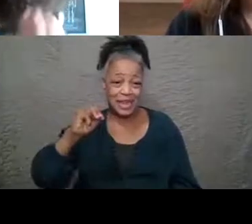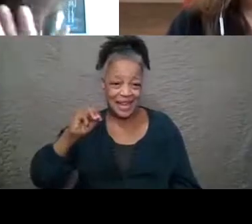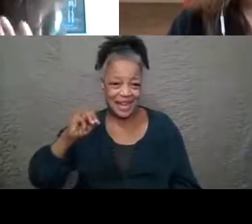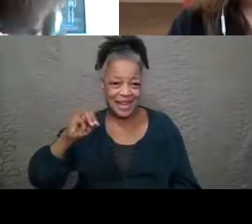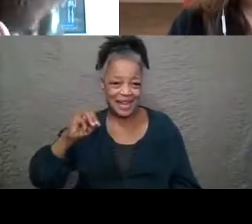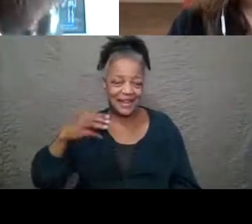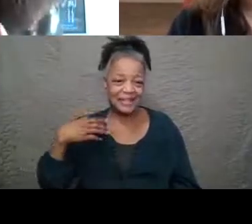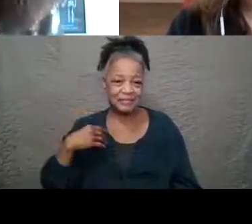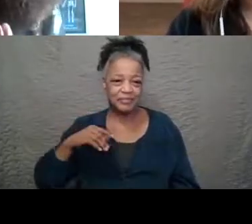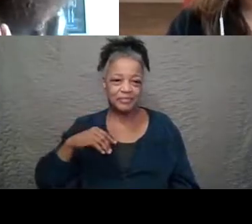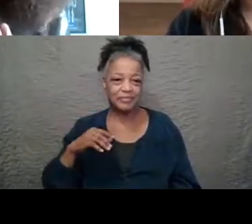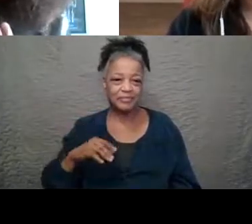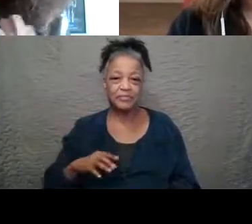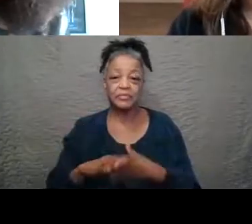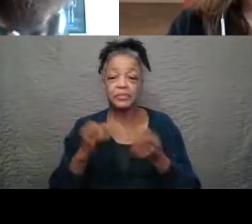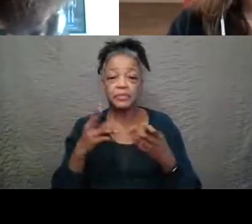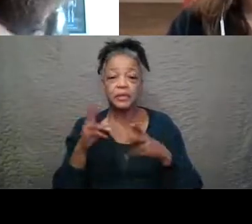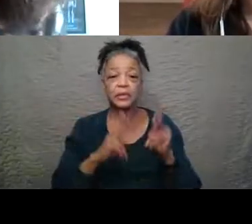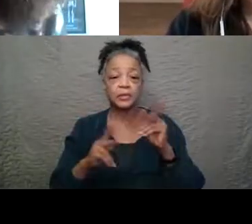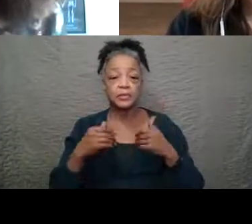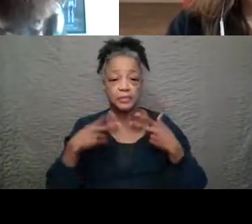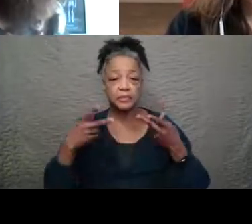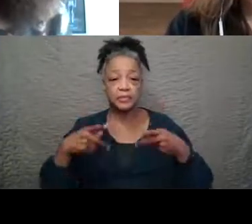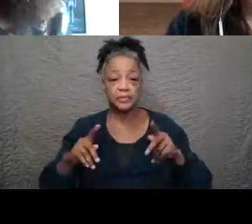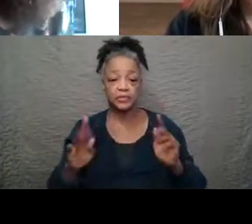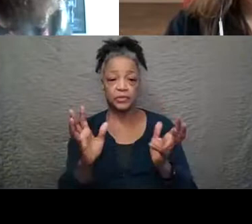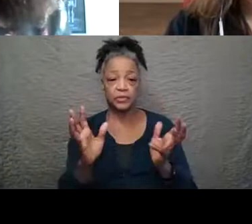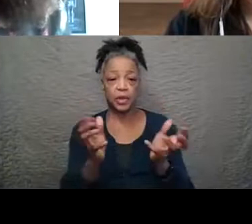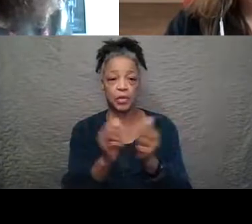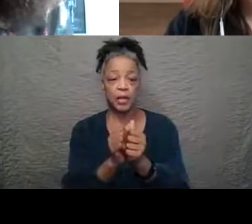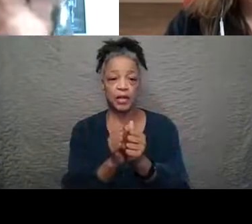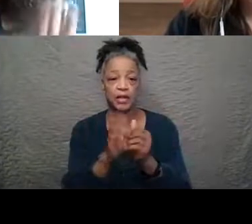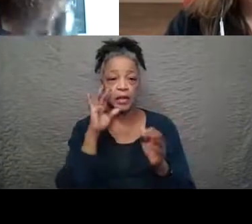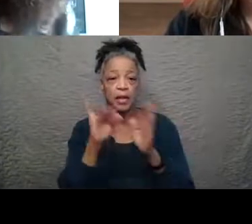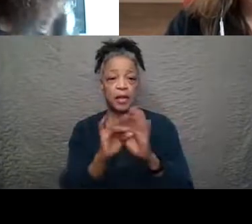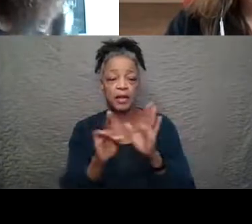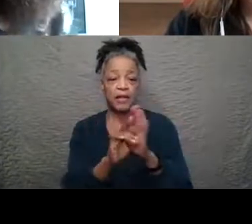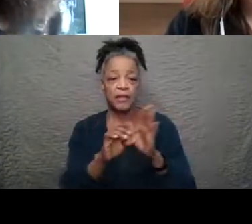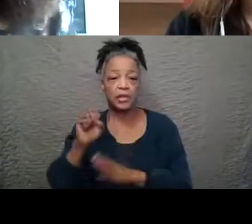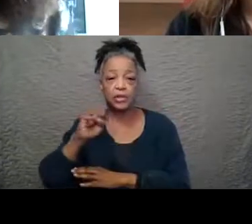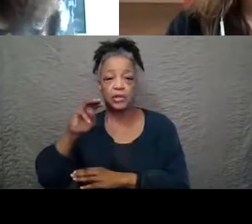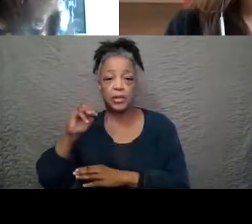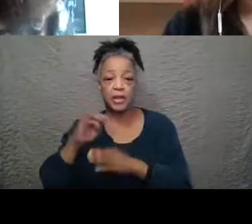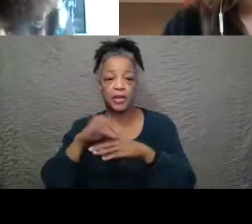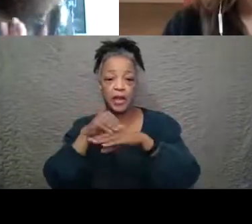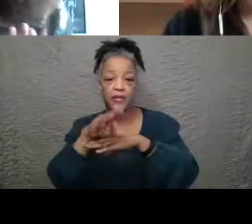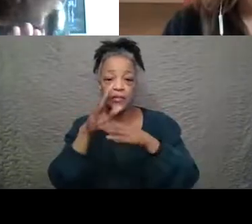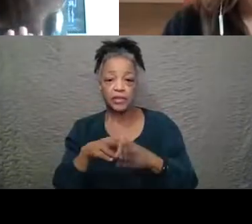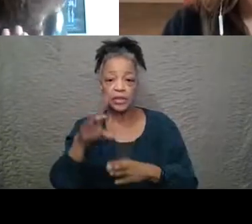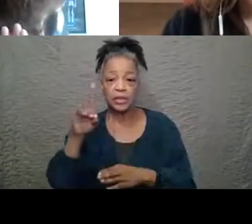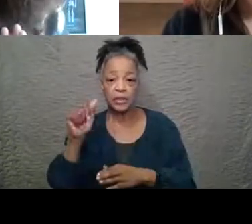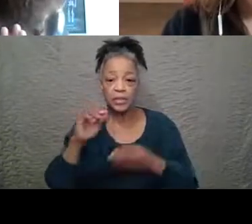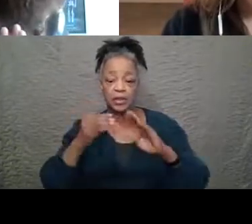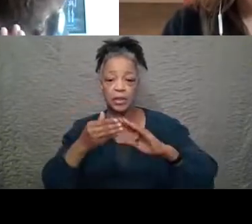And a lot of the folks that I've had opportunity to talk to who identify as social media influencers in the disability community, you know,